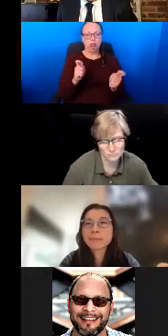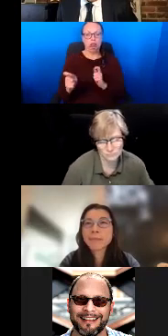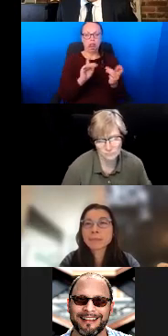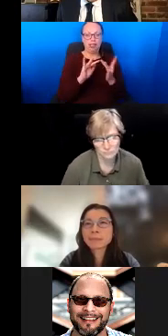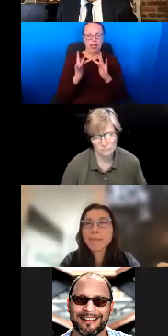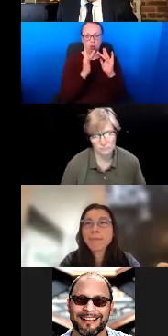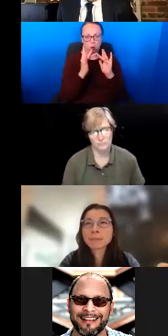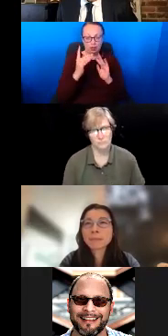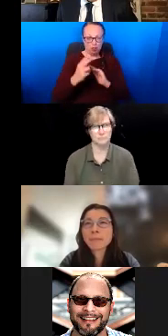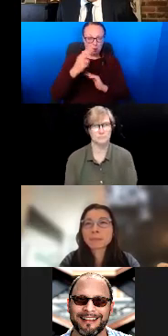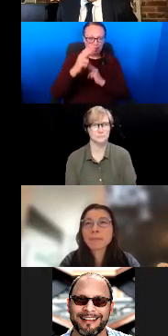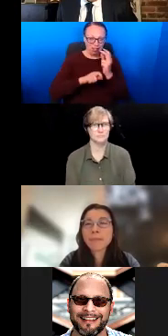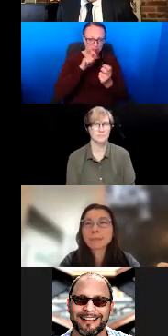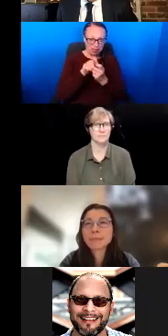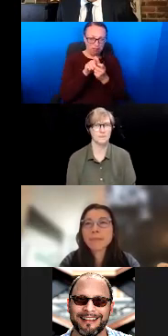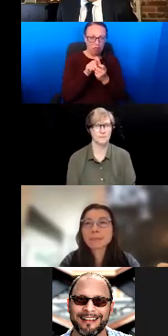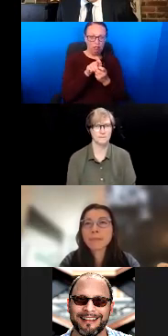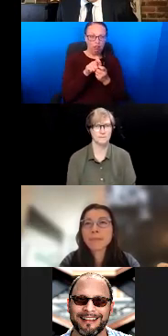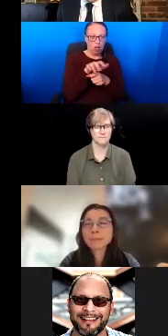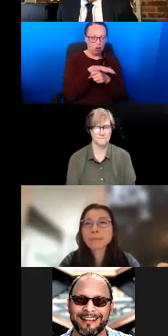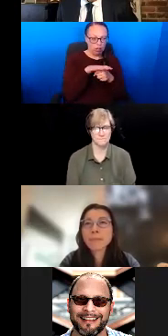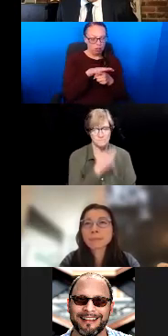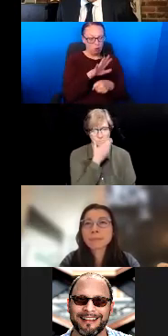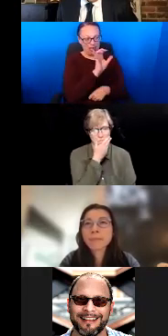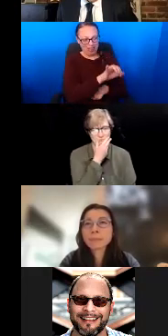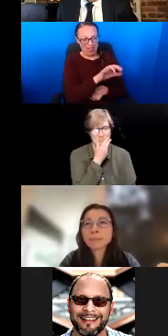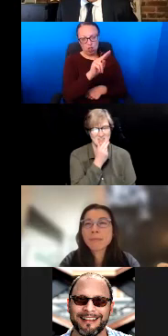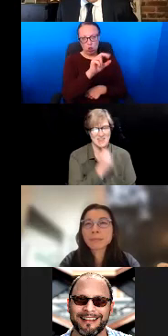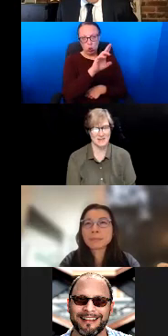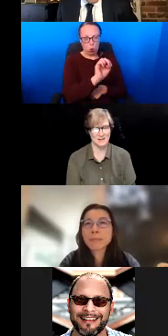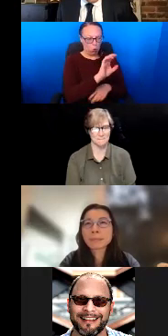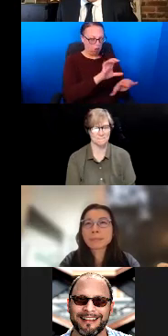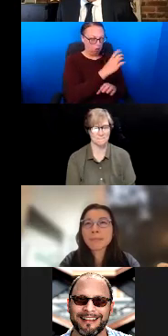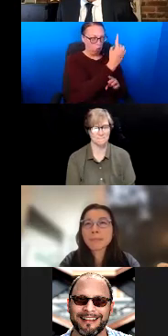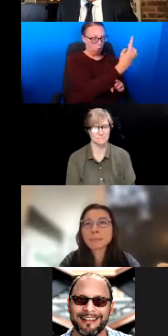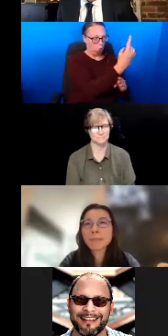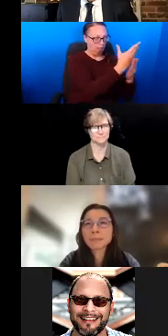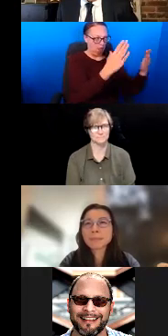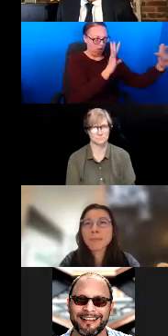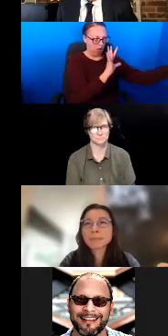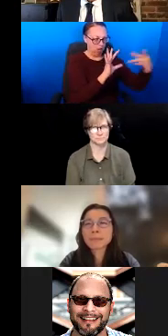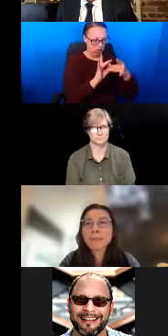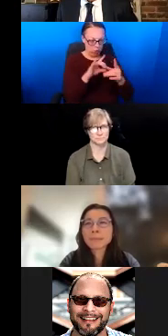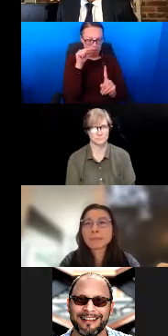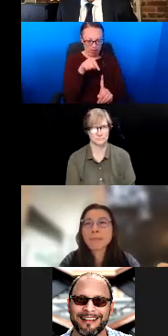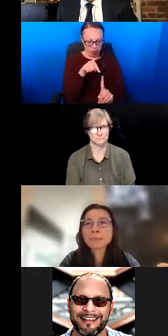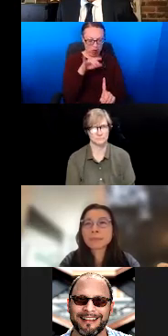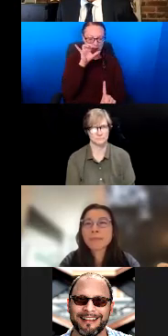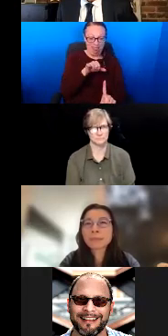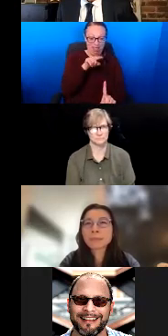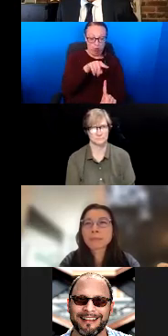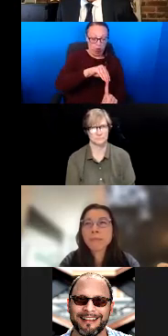specific states. So for example, this node, which only does one thing, manipulates that node, so a very specific state, that would have a lot of